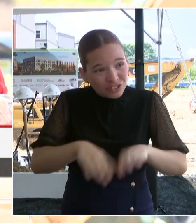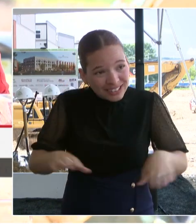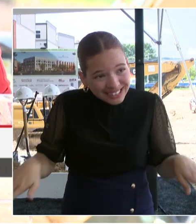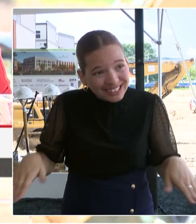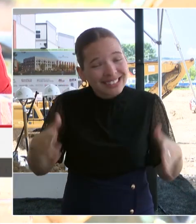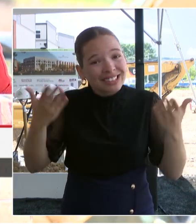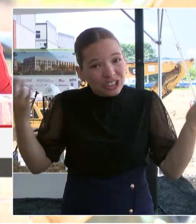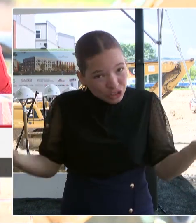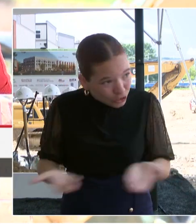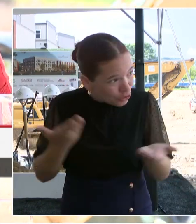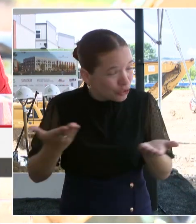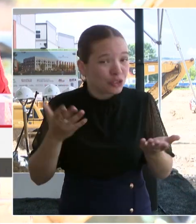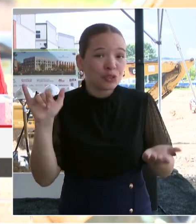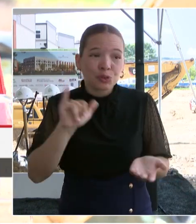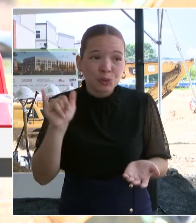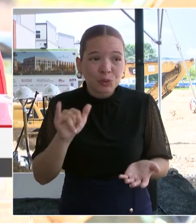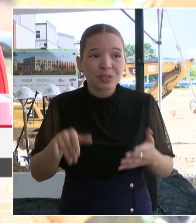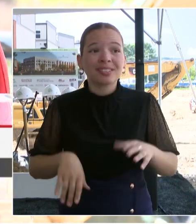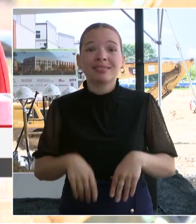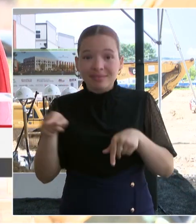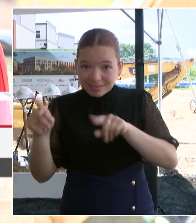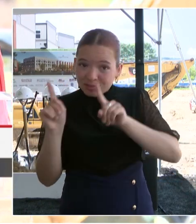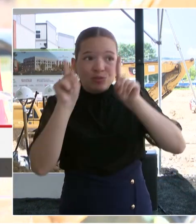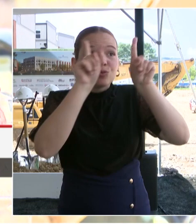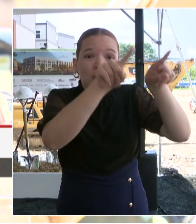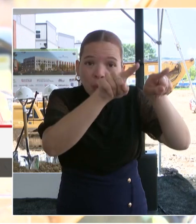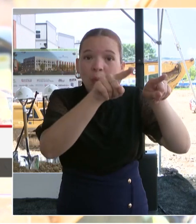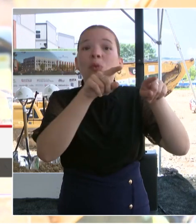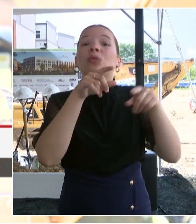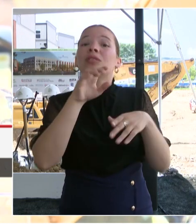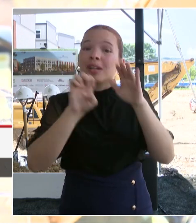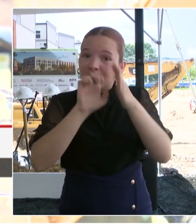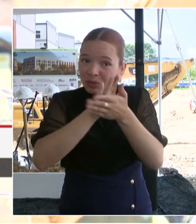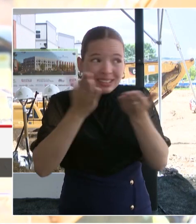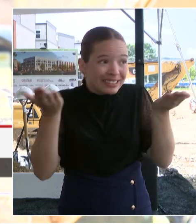School. They all came out alive,